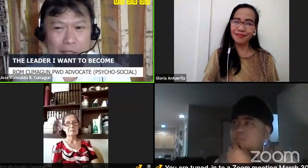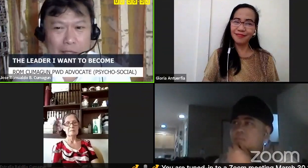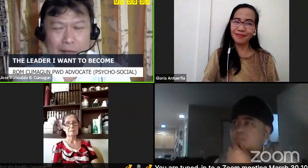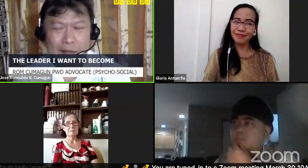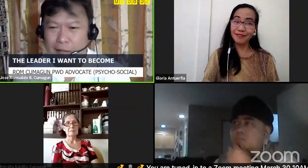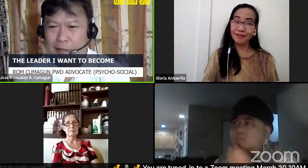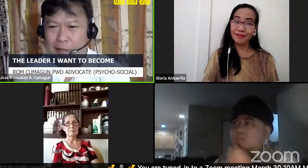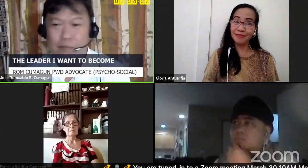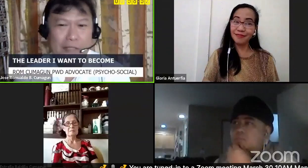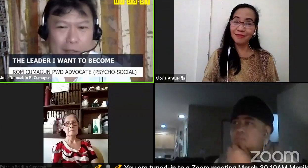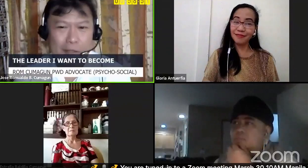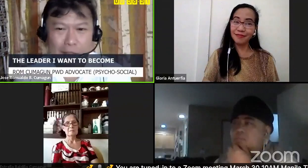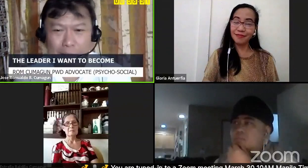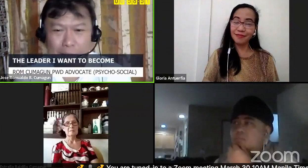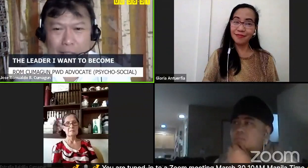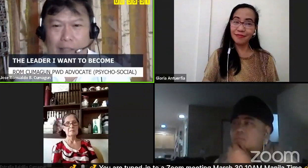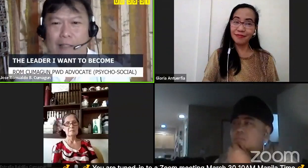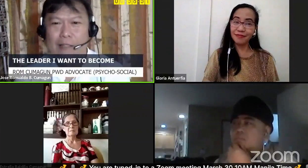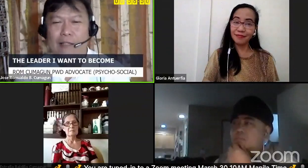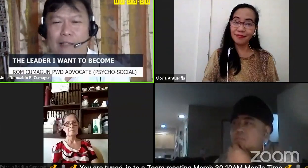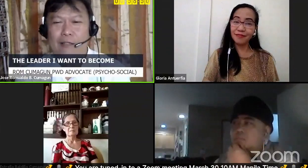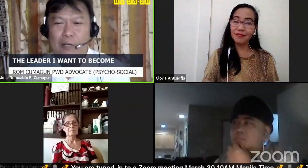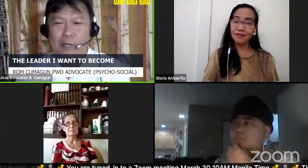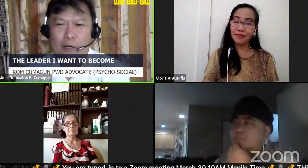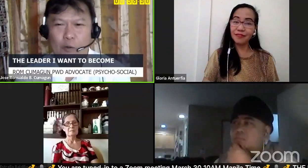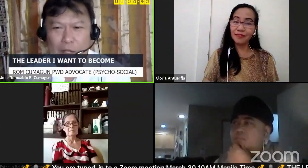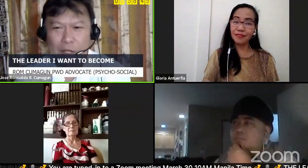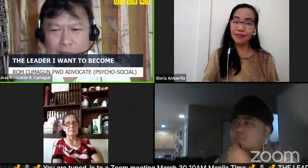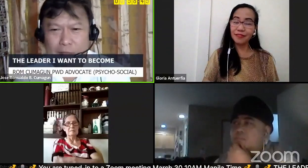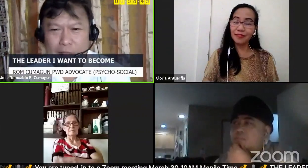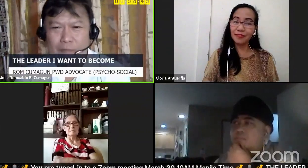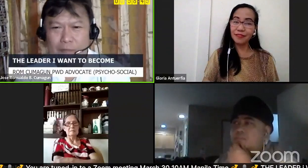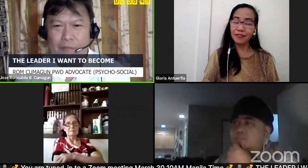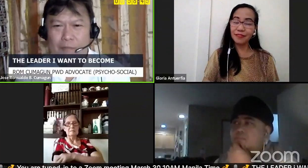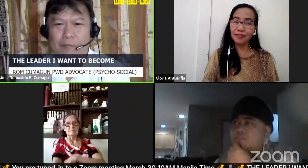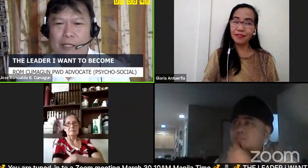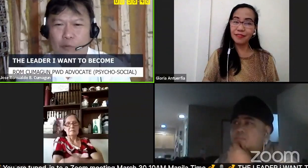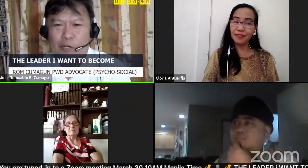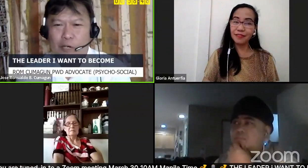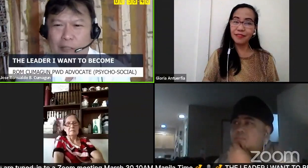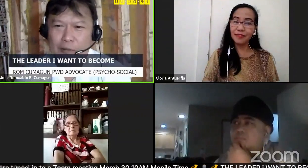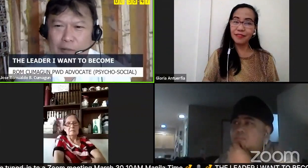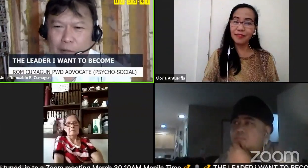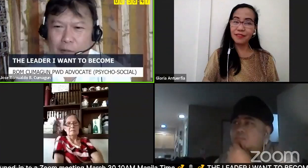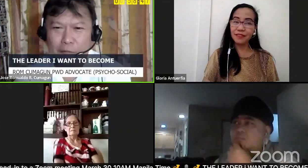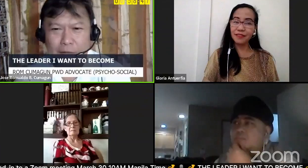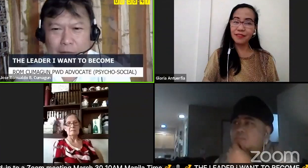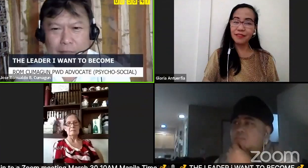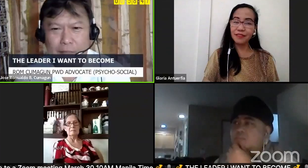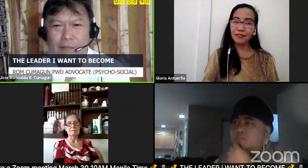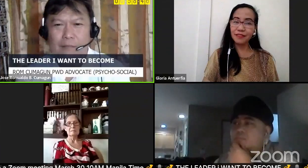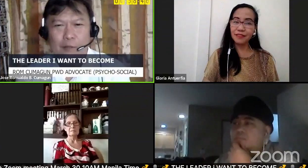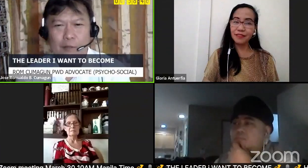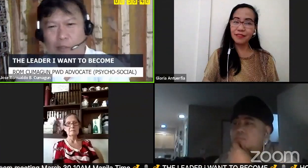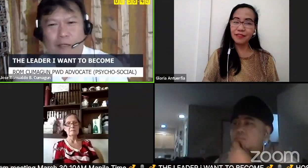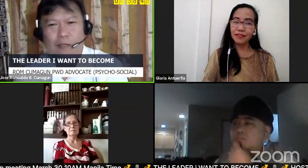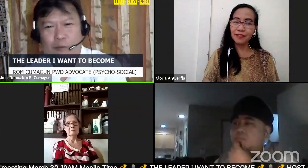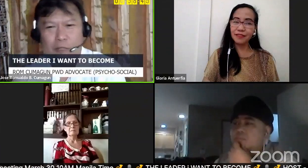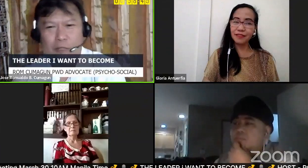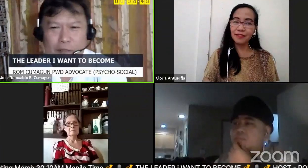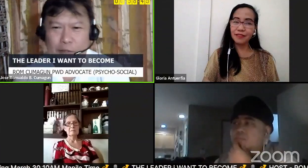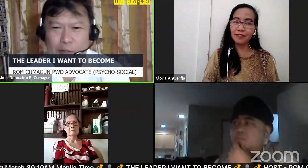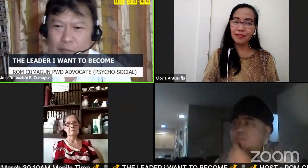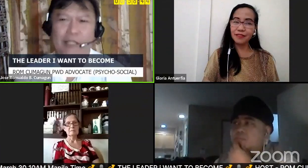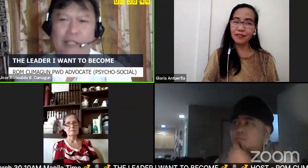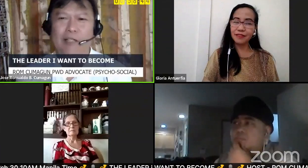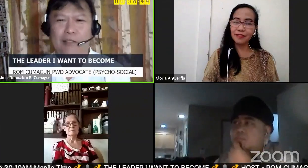this webinar, this particular topic, when the whole world is worried about COVID, when